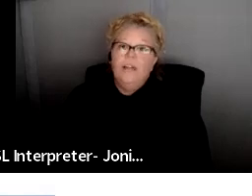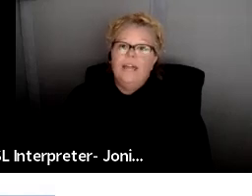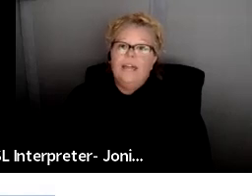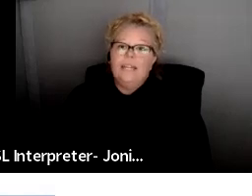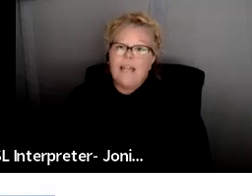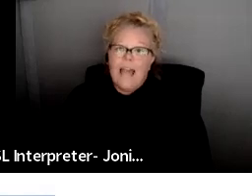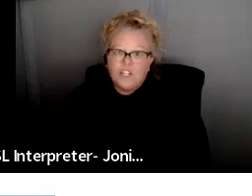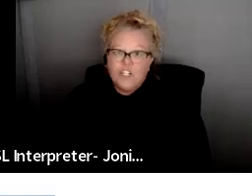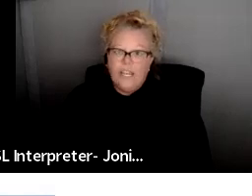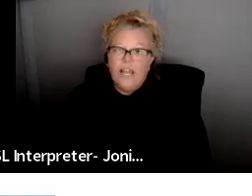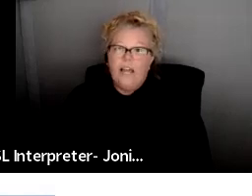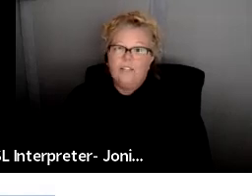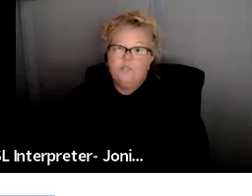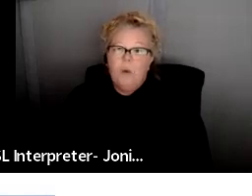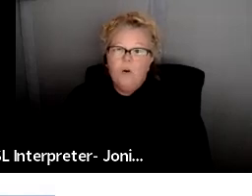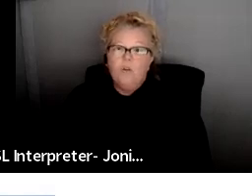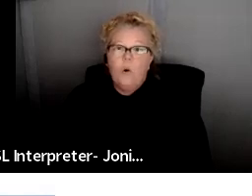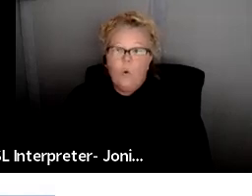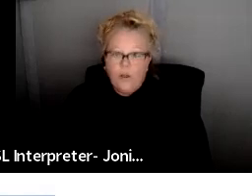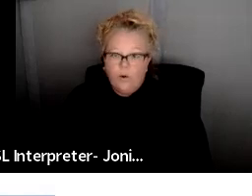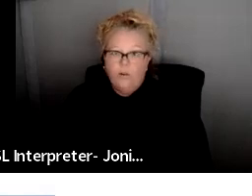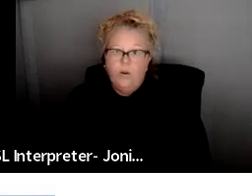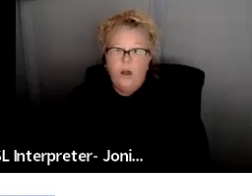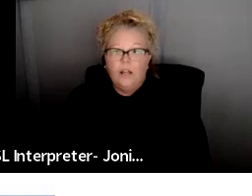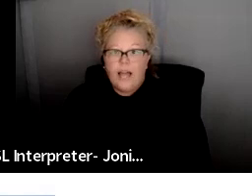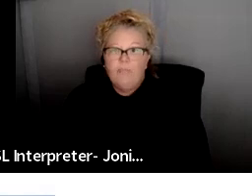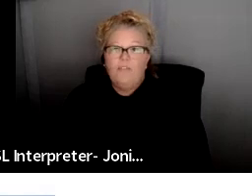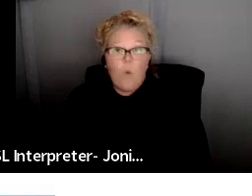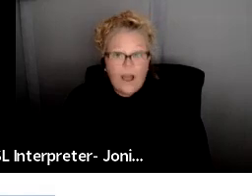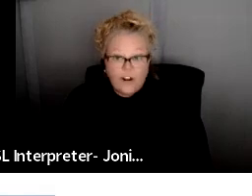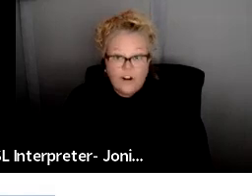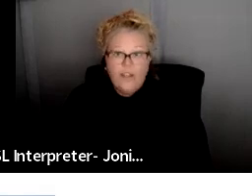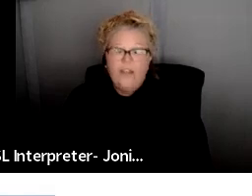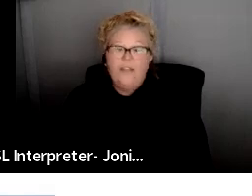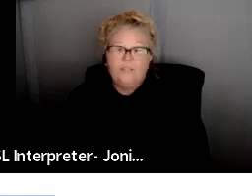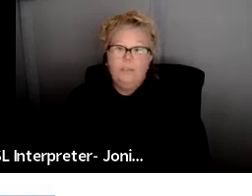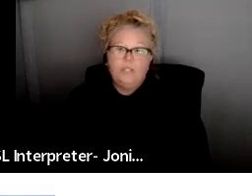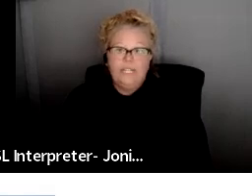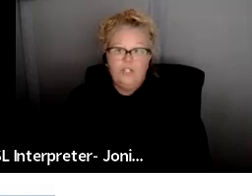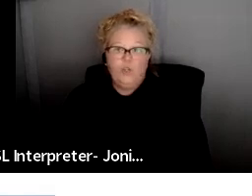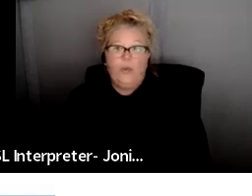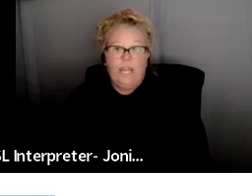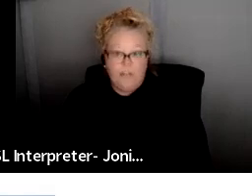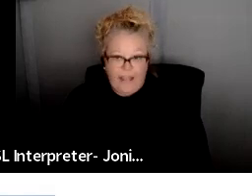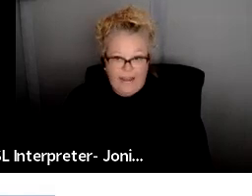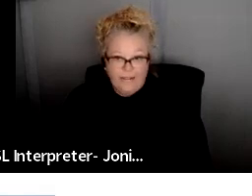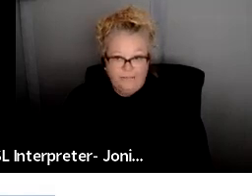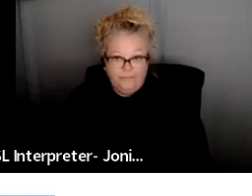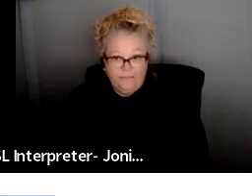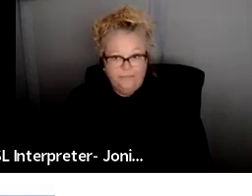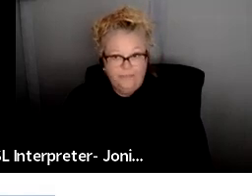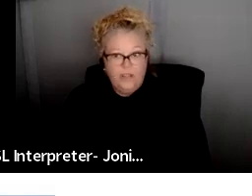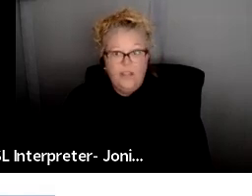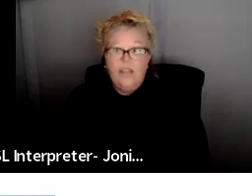T-coil is actually a small coil type of wire that's built into a hearing aid.